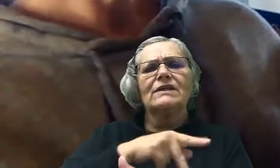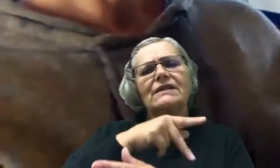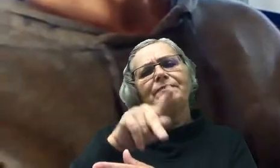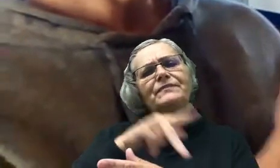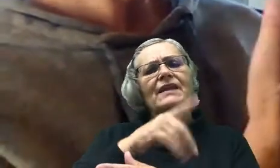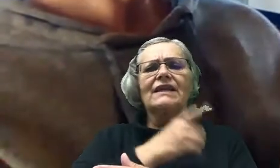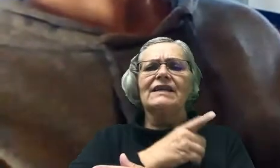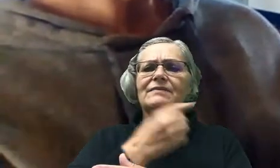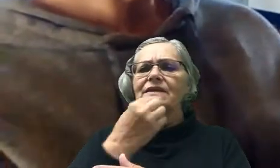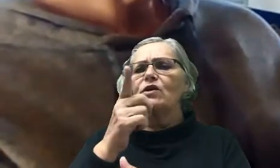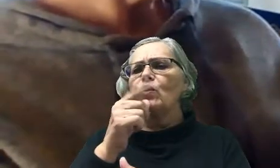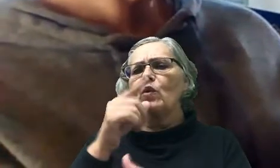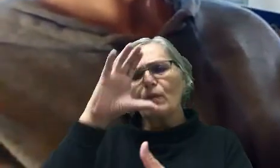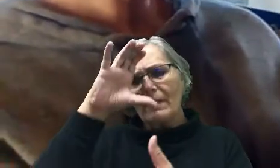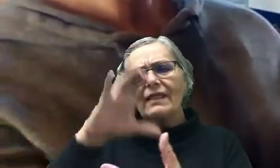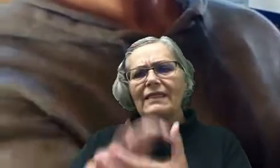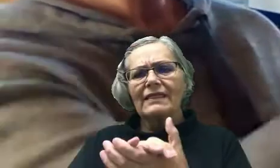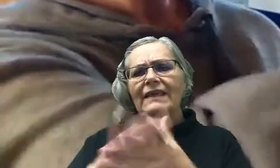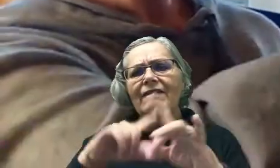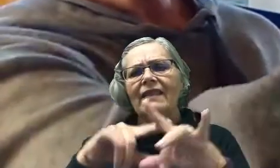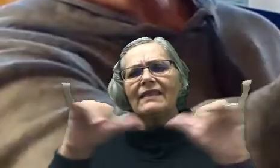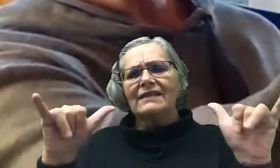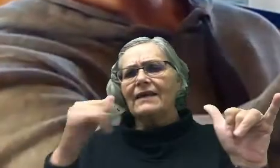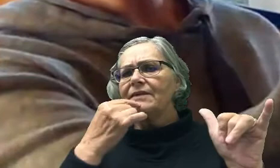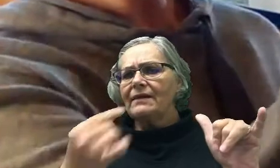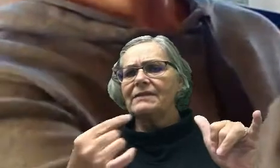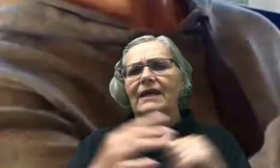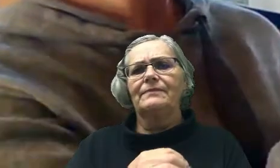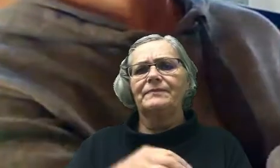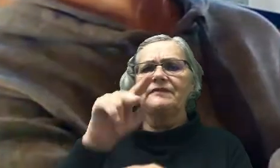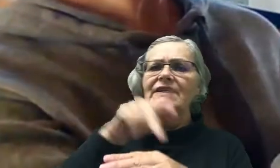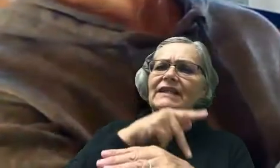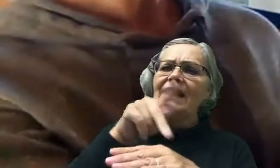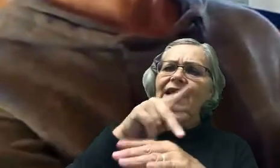danced. "Who would ever believe this?" said Desmond at the same time.